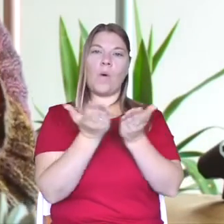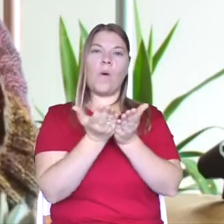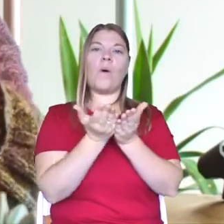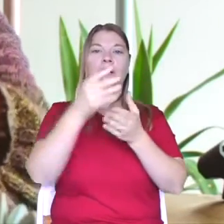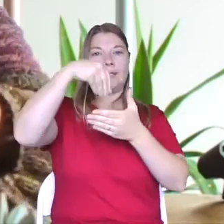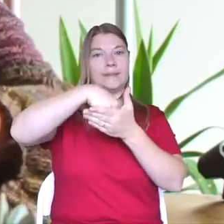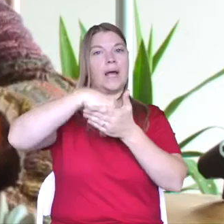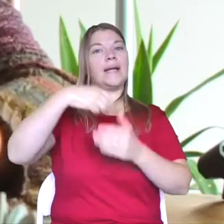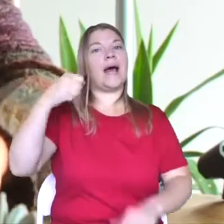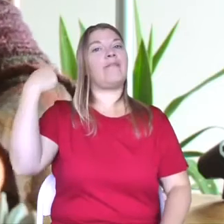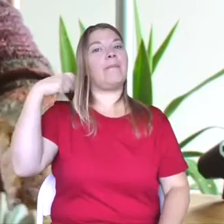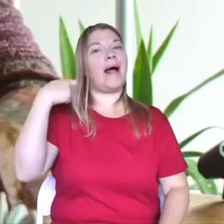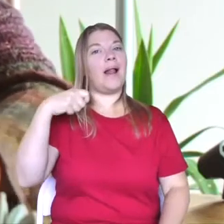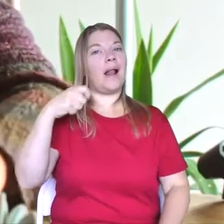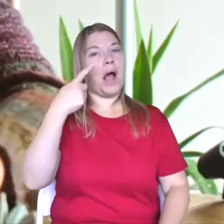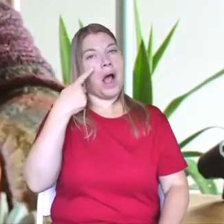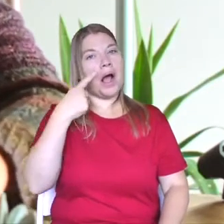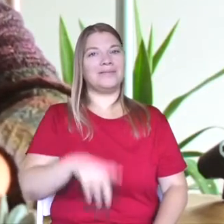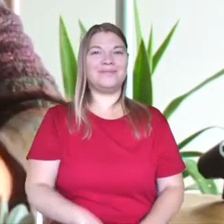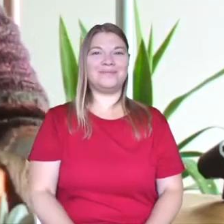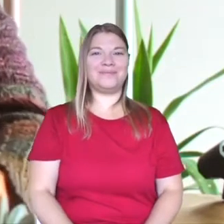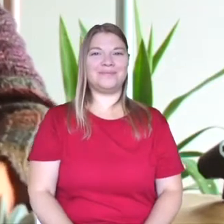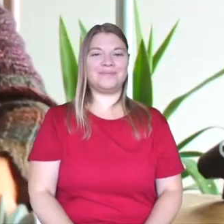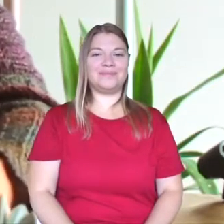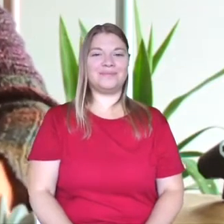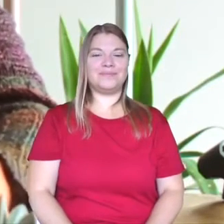I shake them softly, like so.